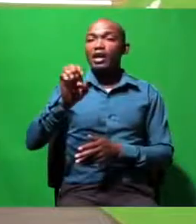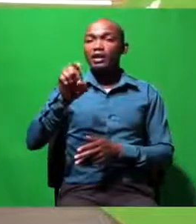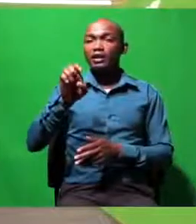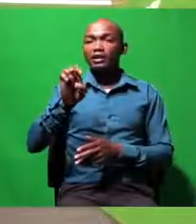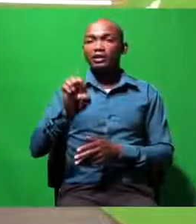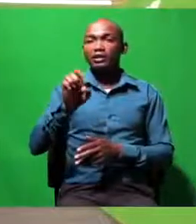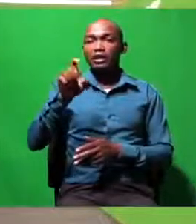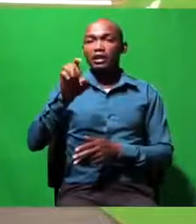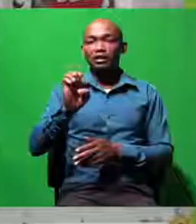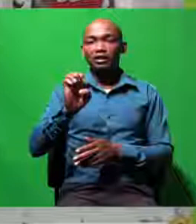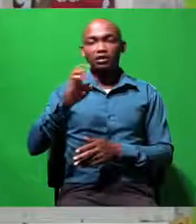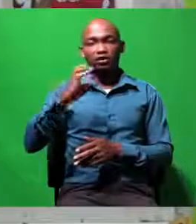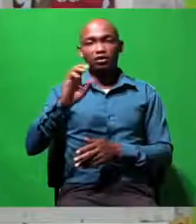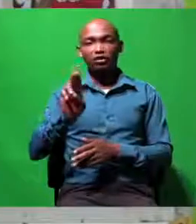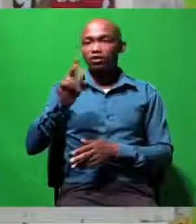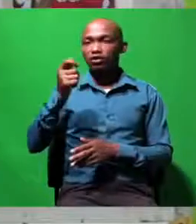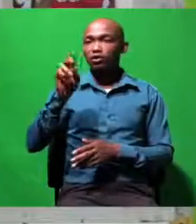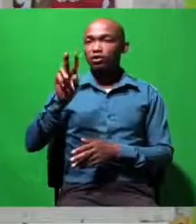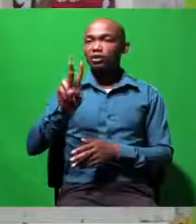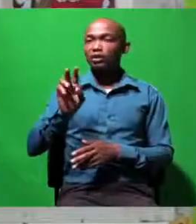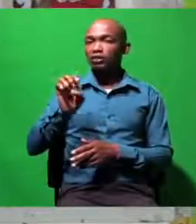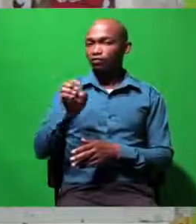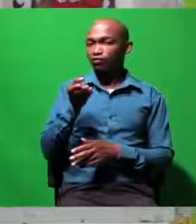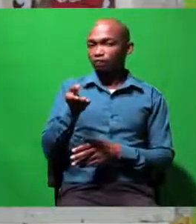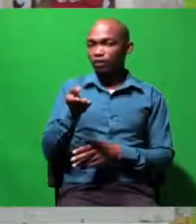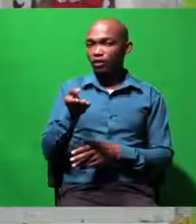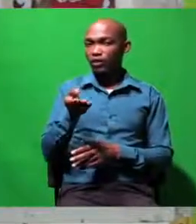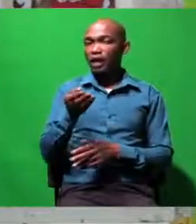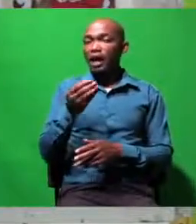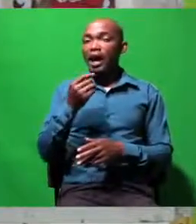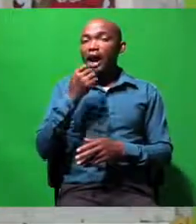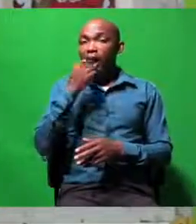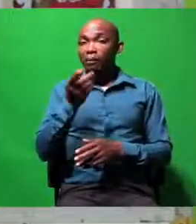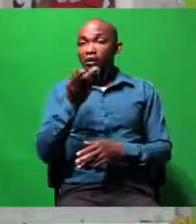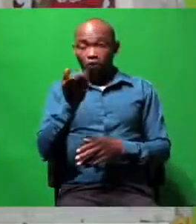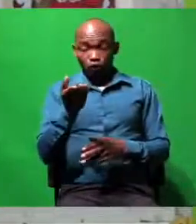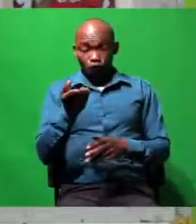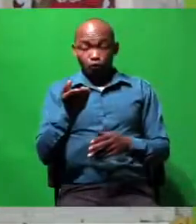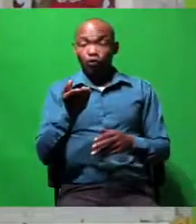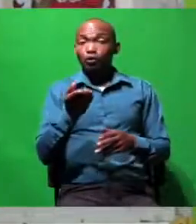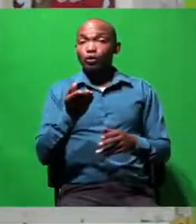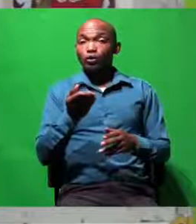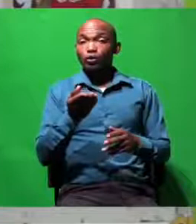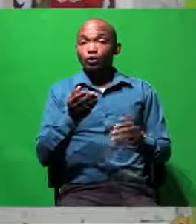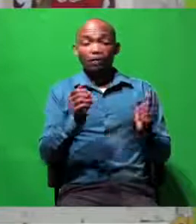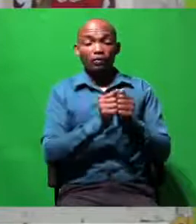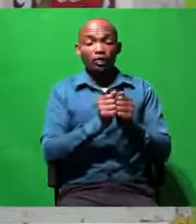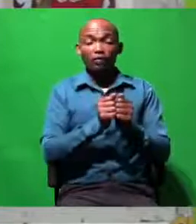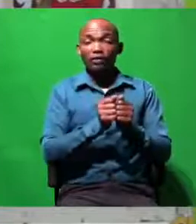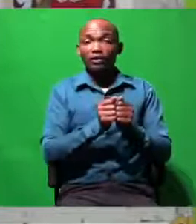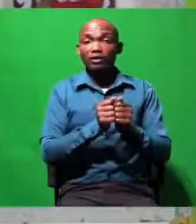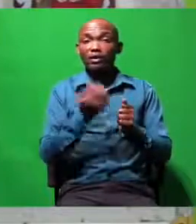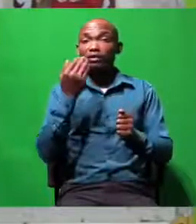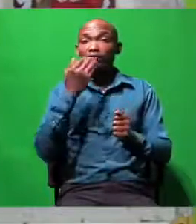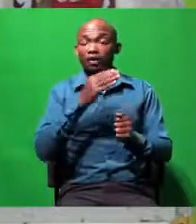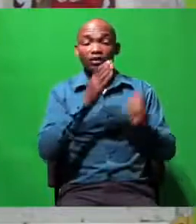central government or not? Is there any roles? Because I have mentioned to you many important things under central government. So can